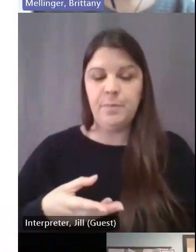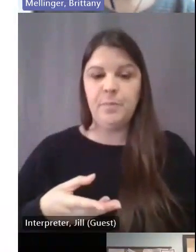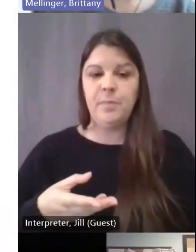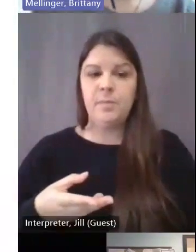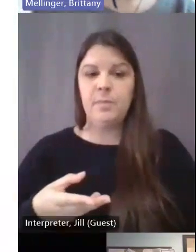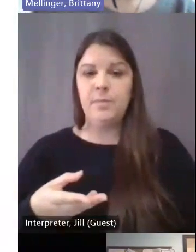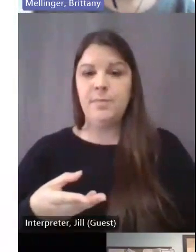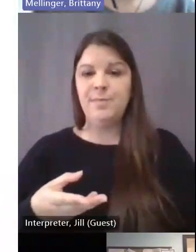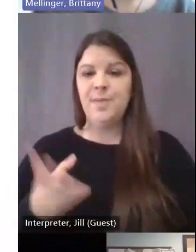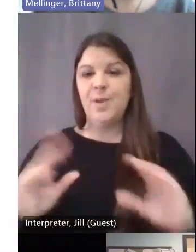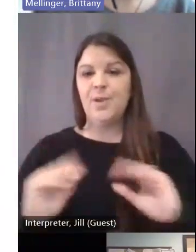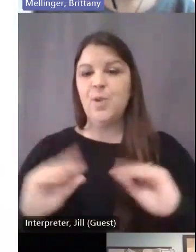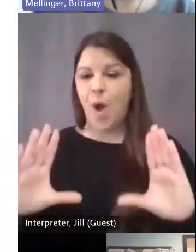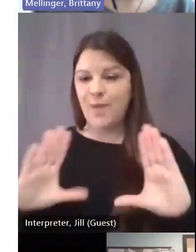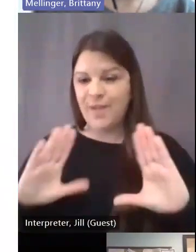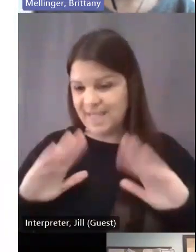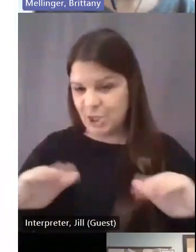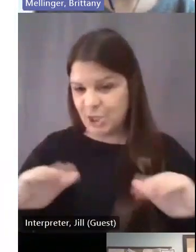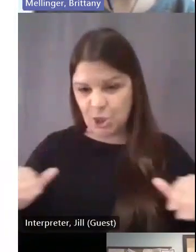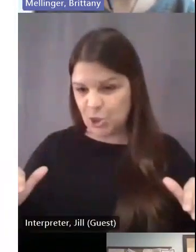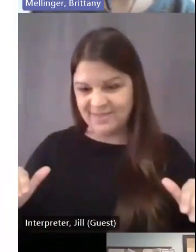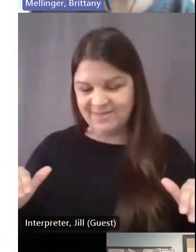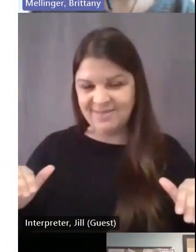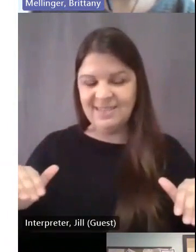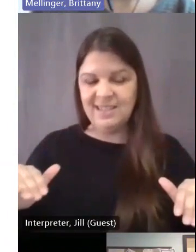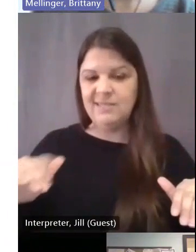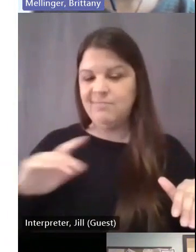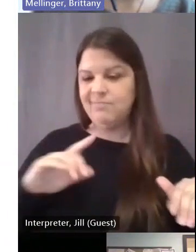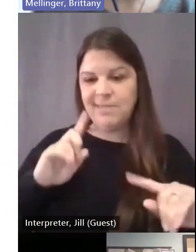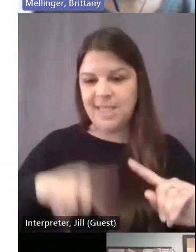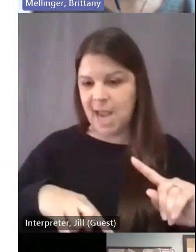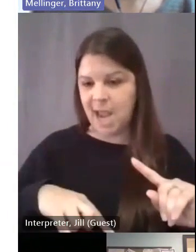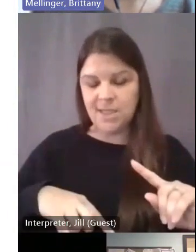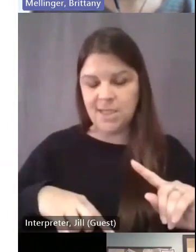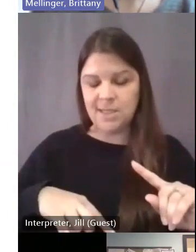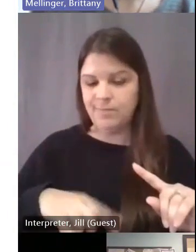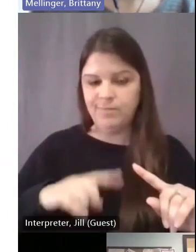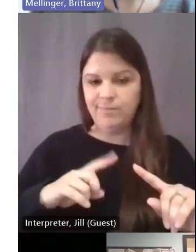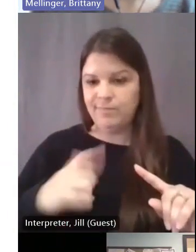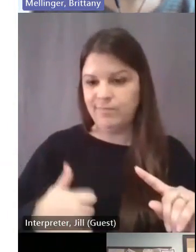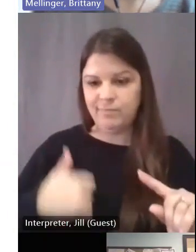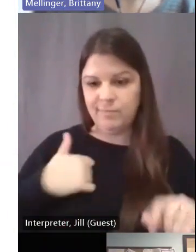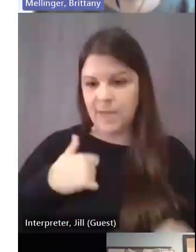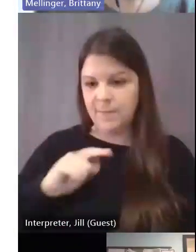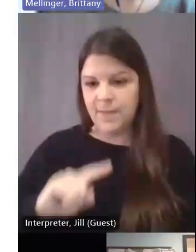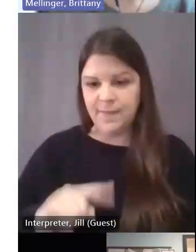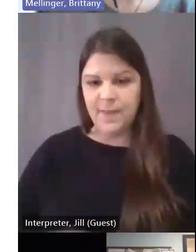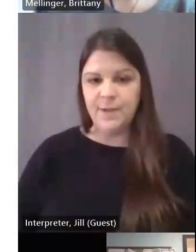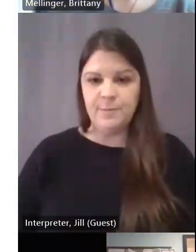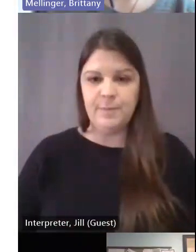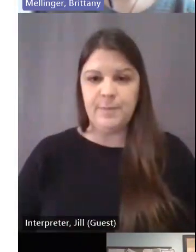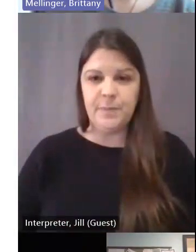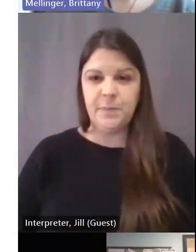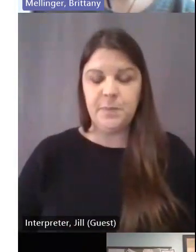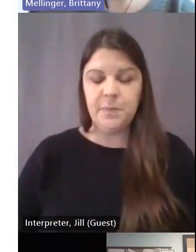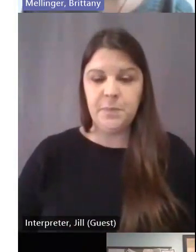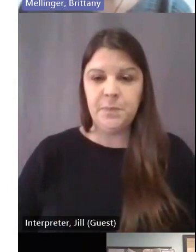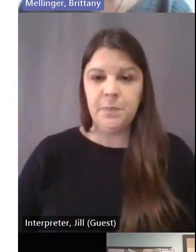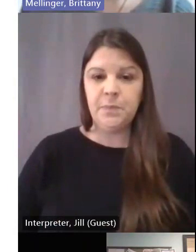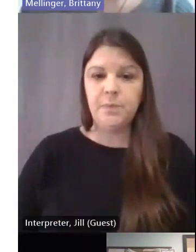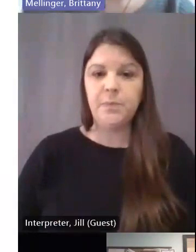So clearly, children would be excluded from these types of properties. Now, there